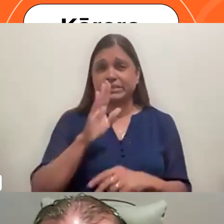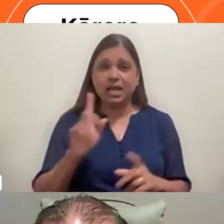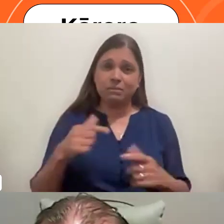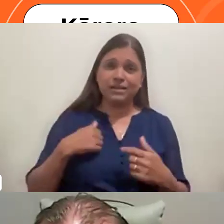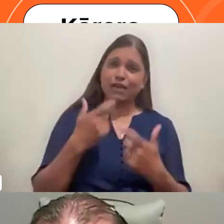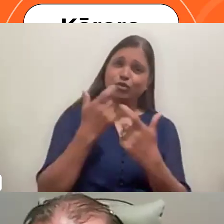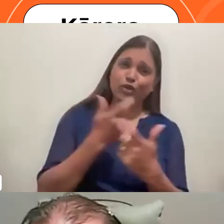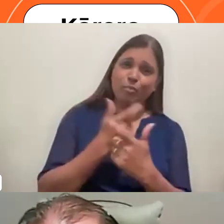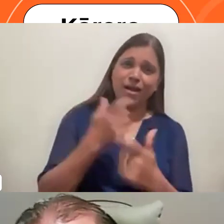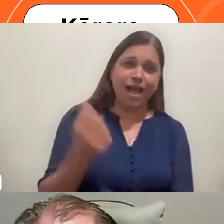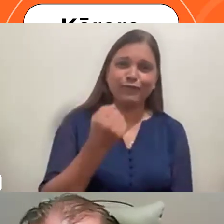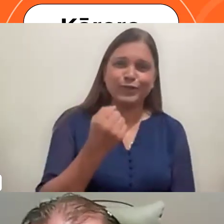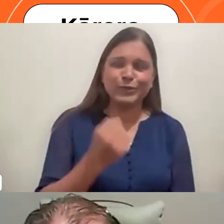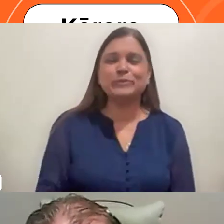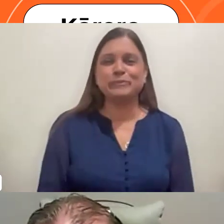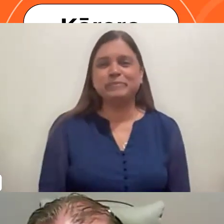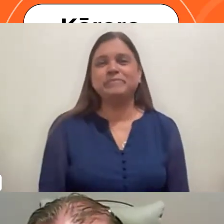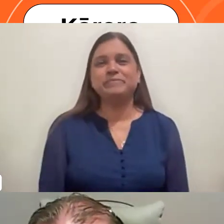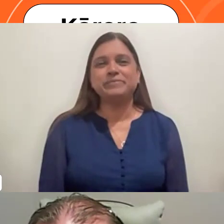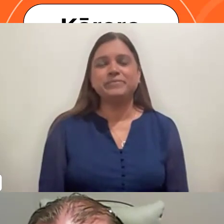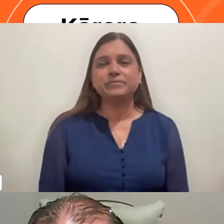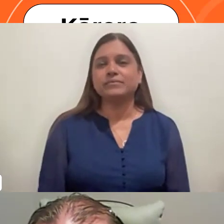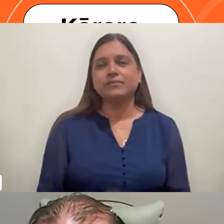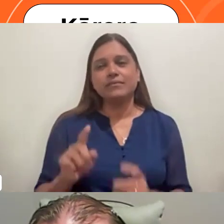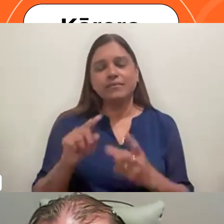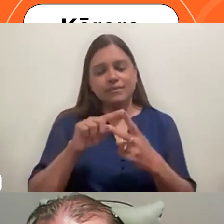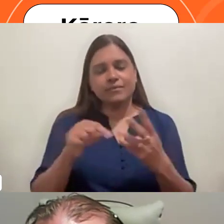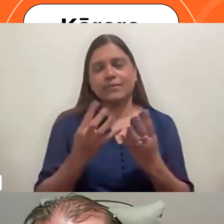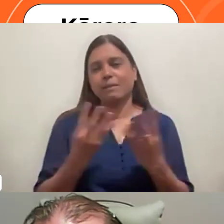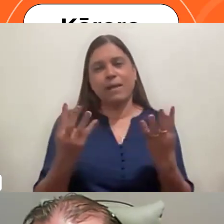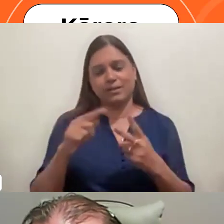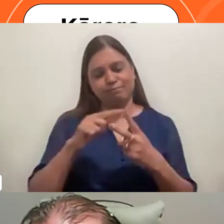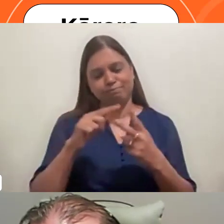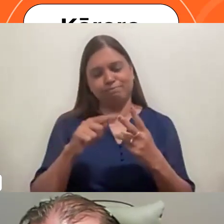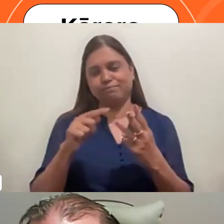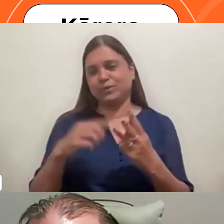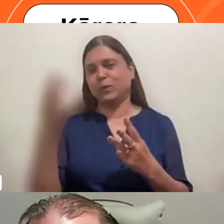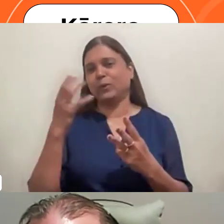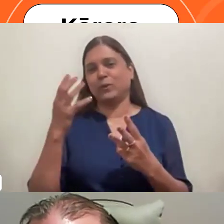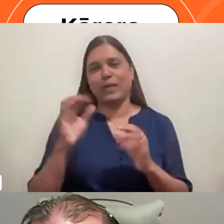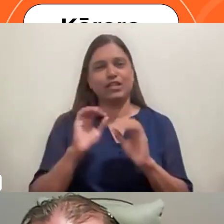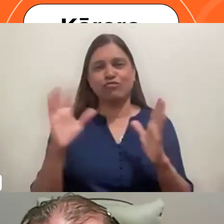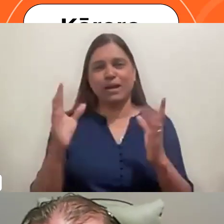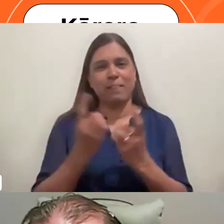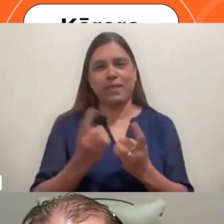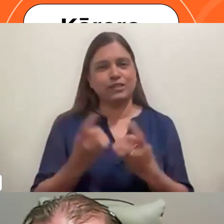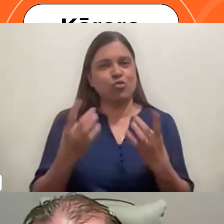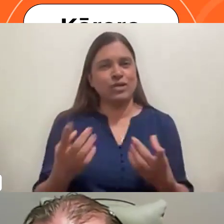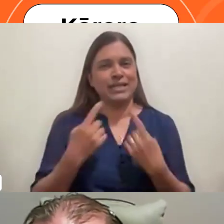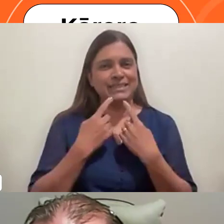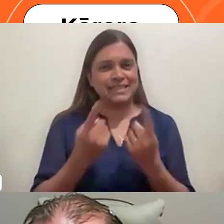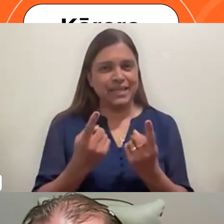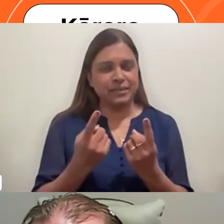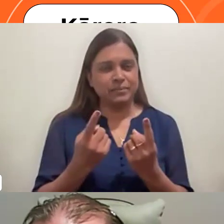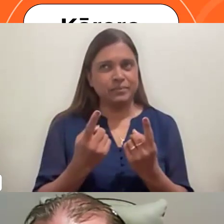Now, to follow on from all of the incredible things that have been said by the amazing panelists so far, I think really what I